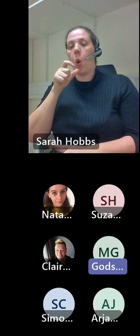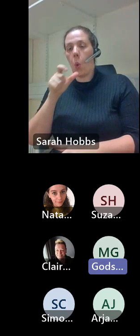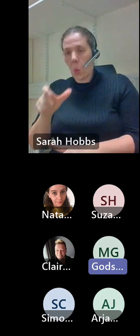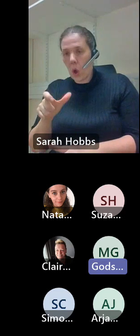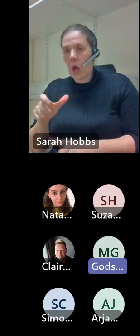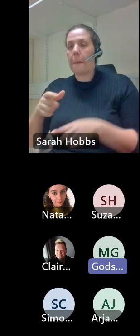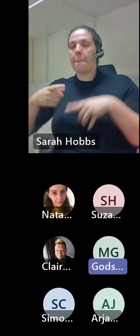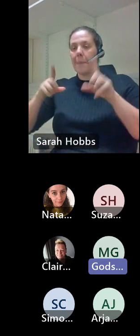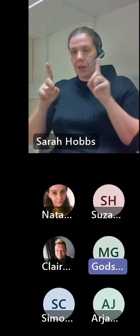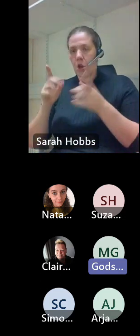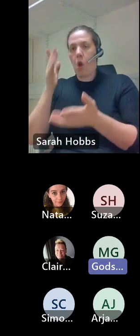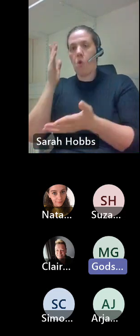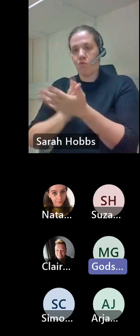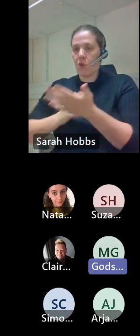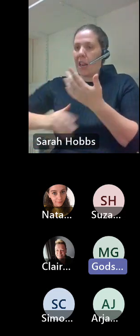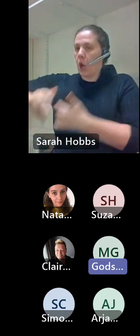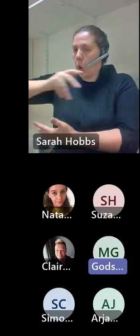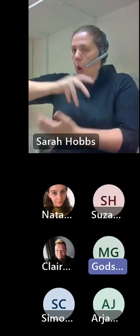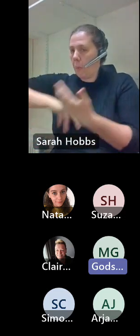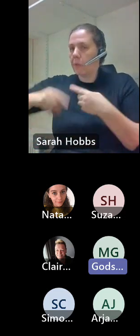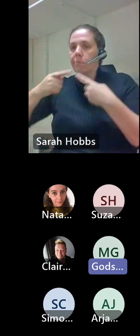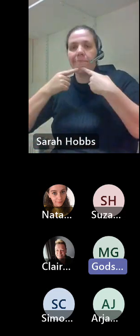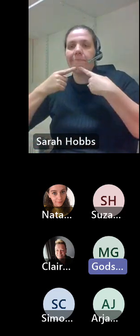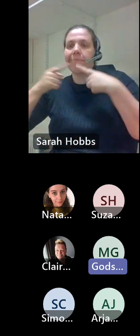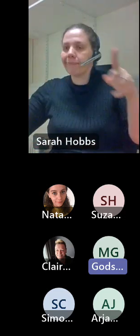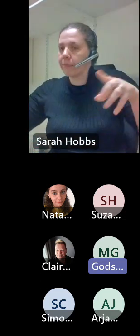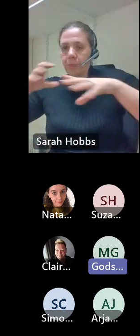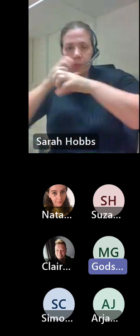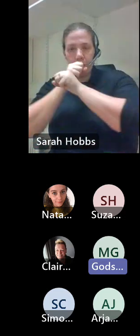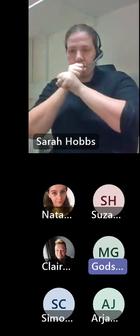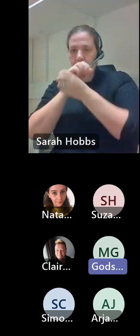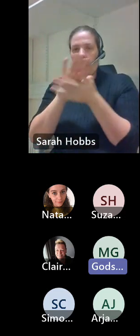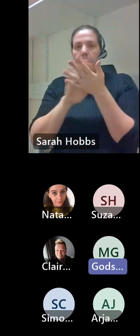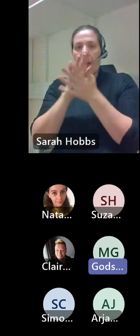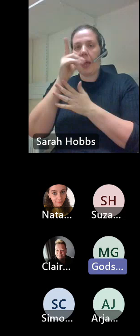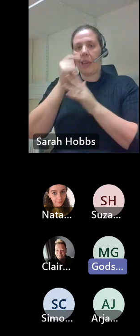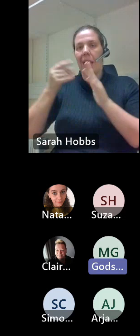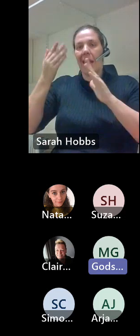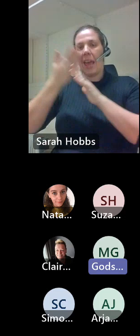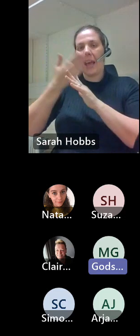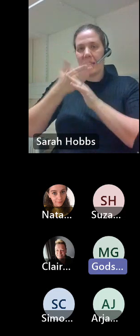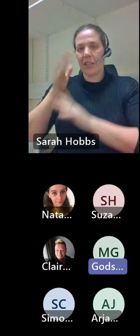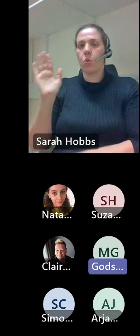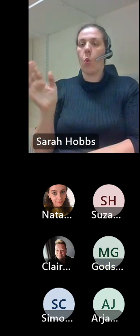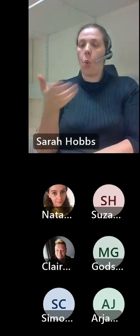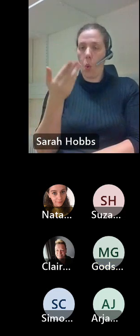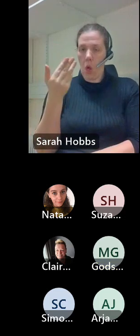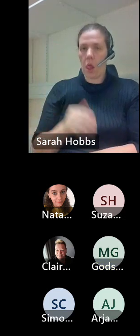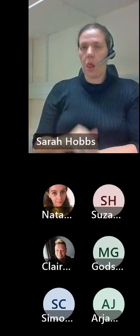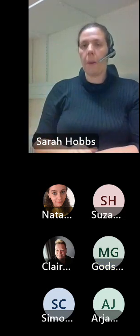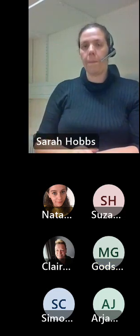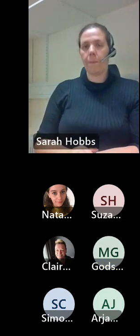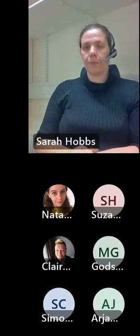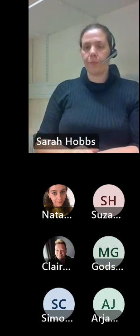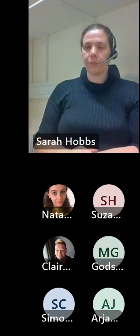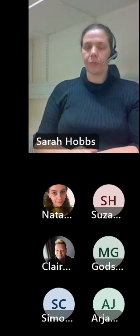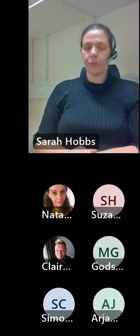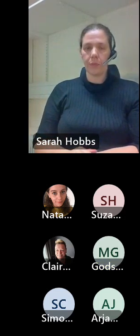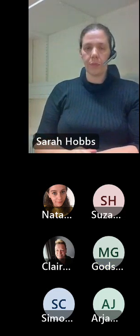complicated and secure, and you don't tell anybody else that, otherwise they can gain access to that. Next slide, please.